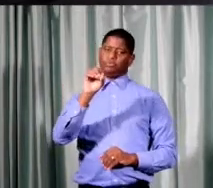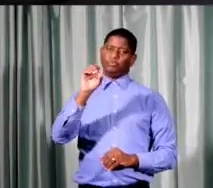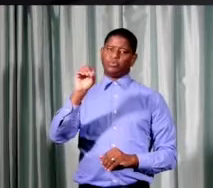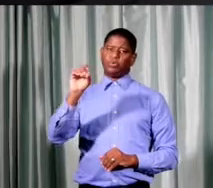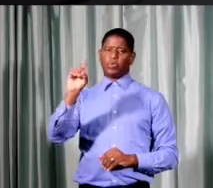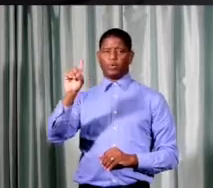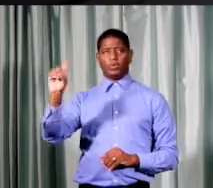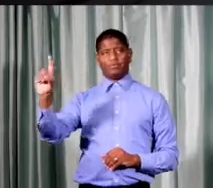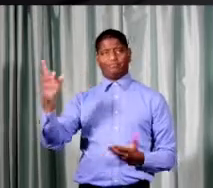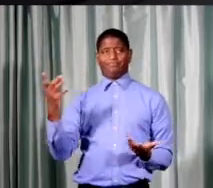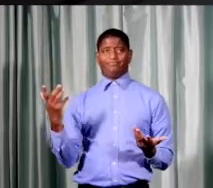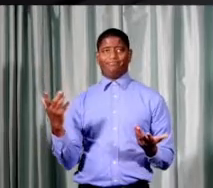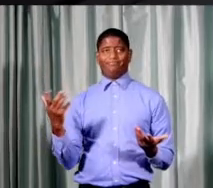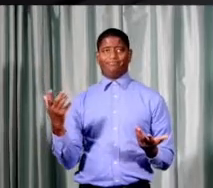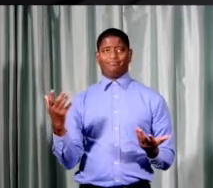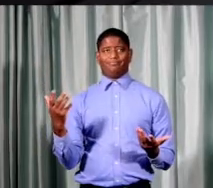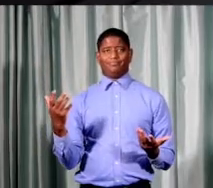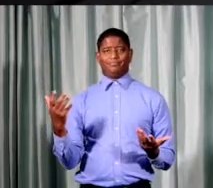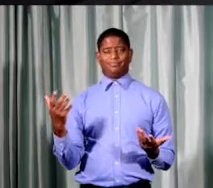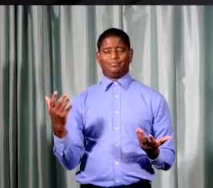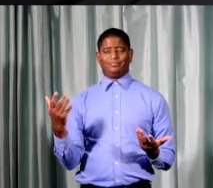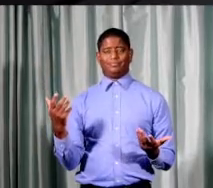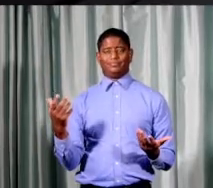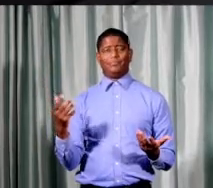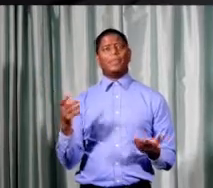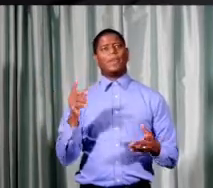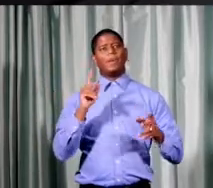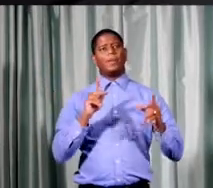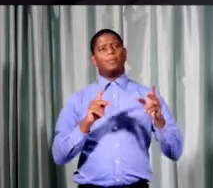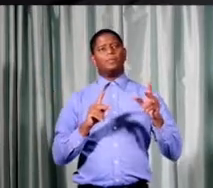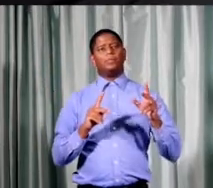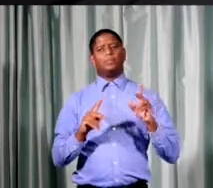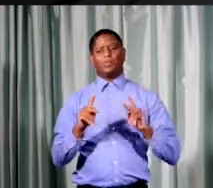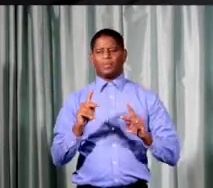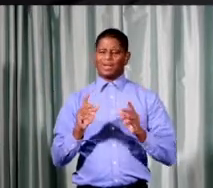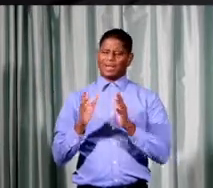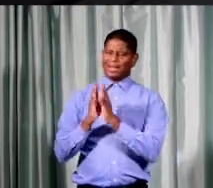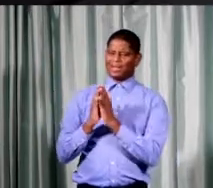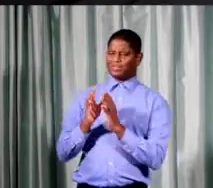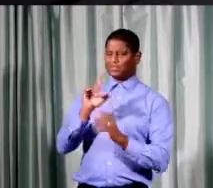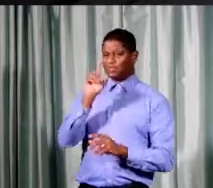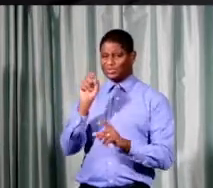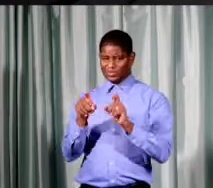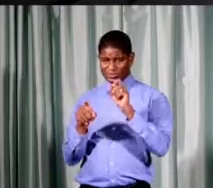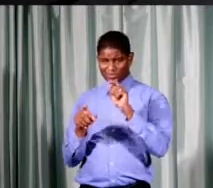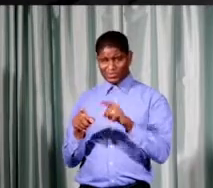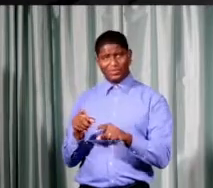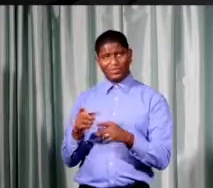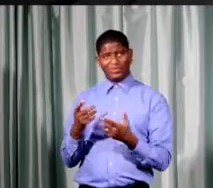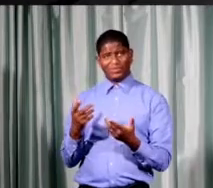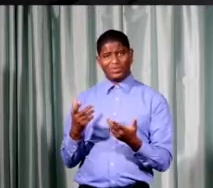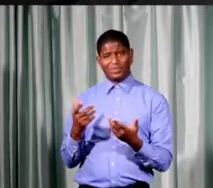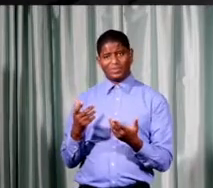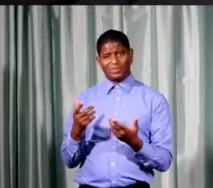And people who do accounts know how to shut you up, because you will come and start asking questions, and I will say, oh, you mean